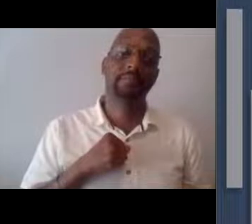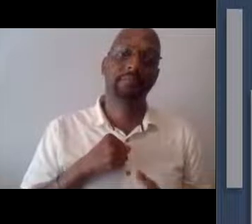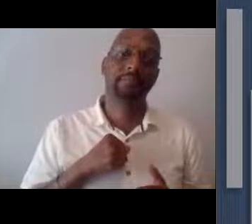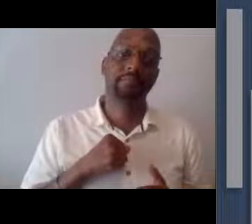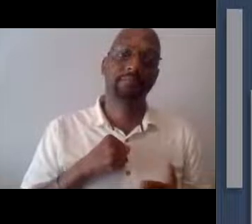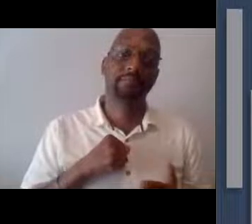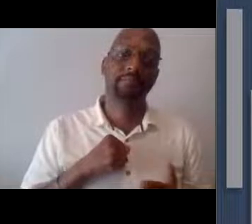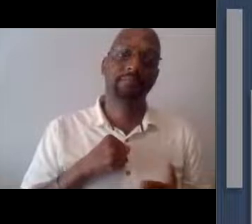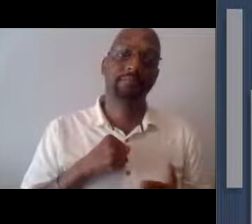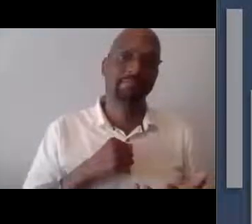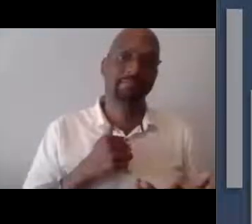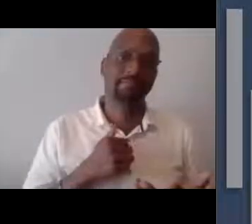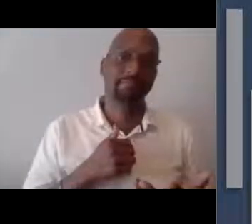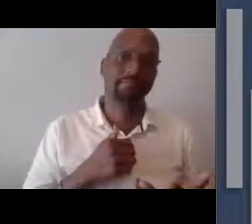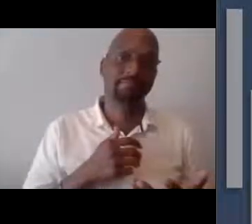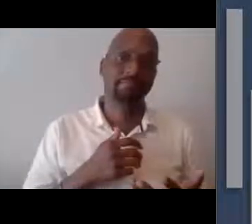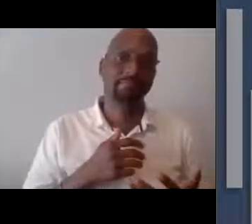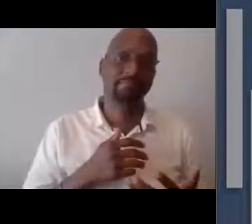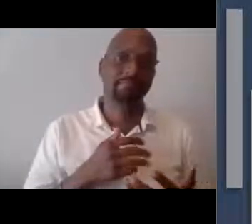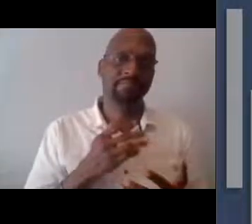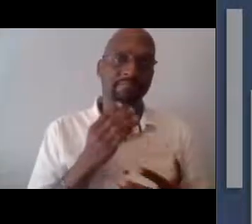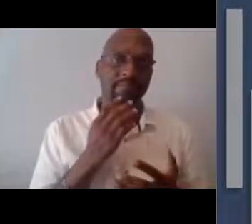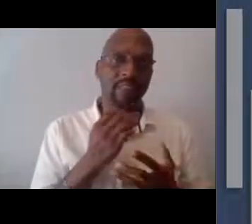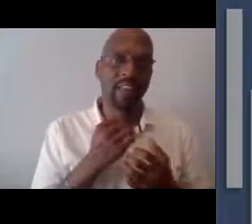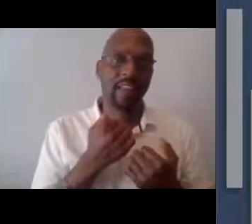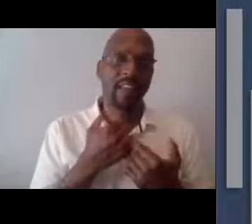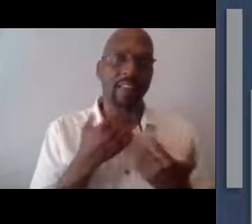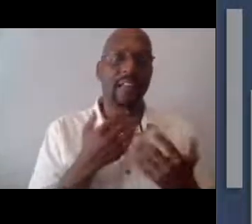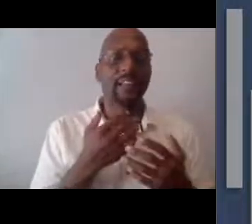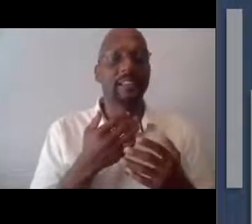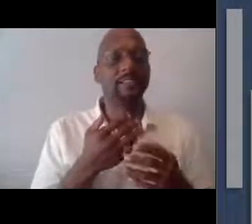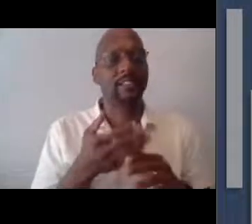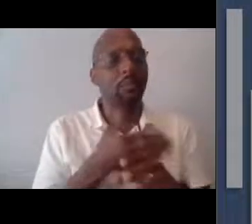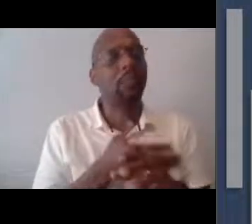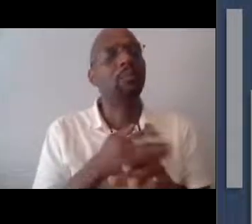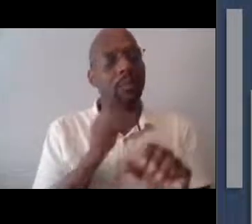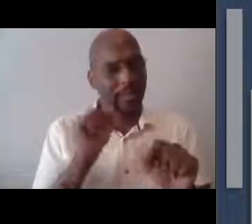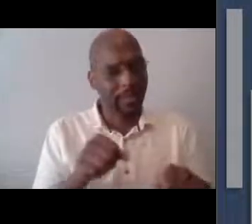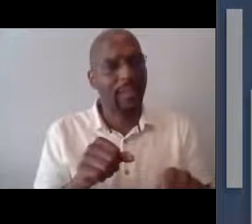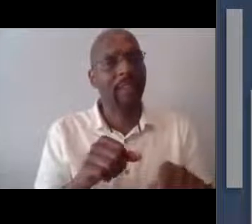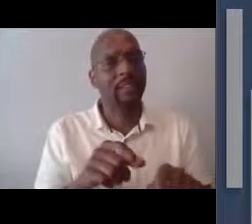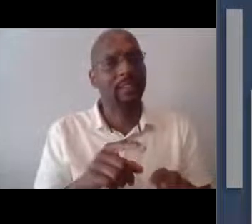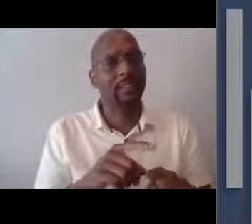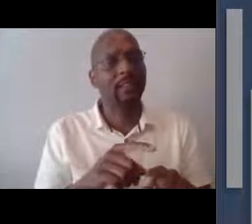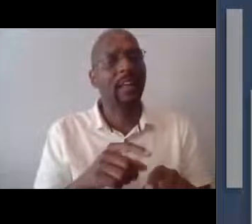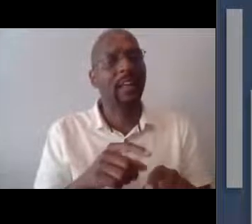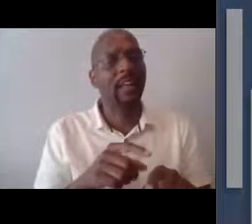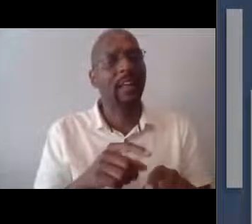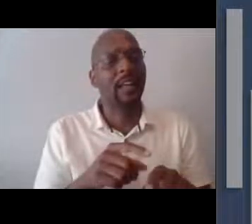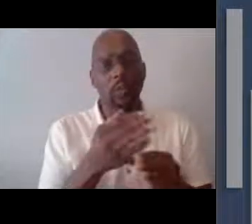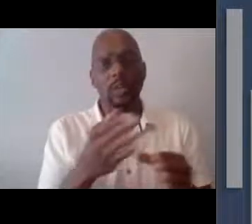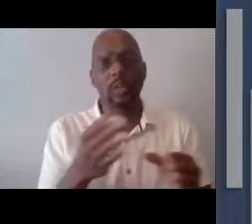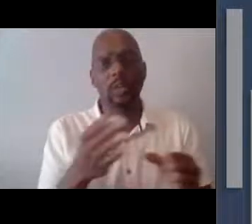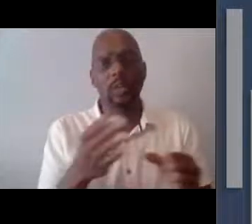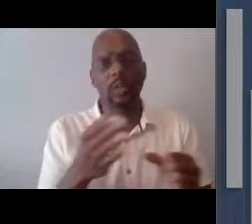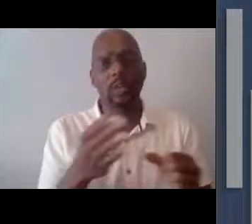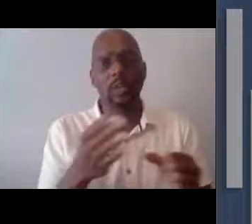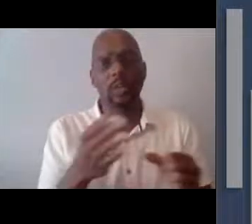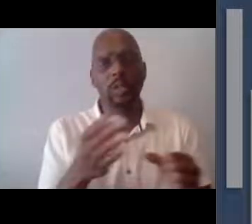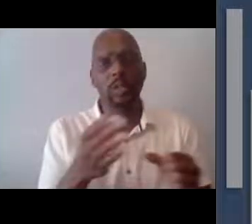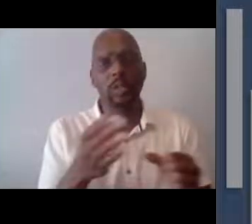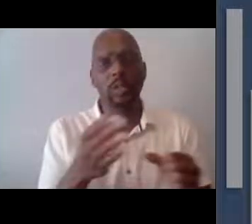be finessing and improvements, you know, in the way we do things, but this was